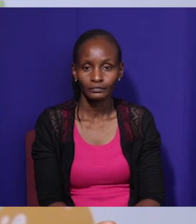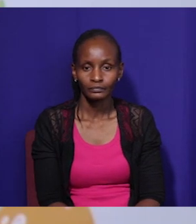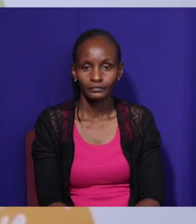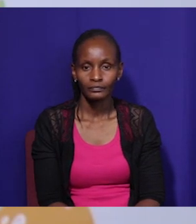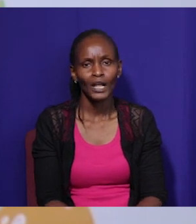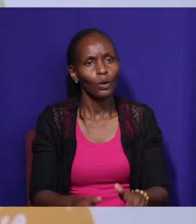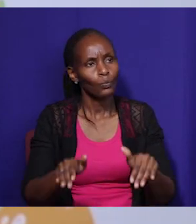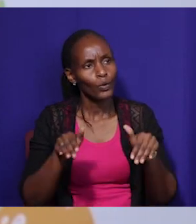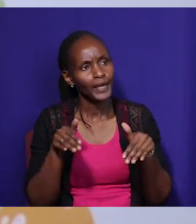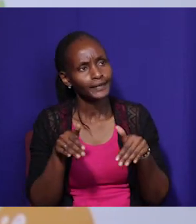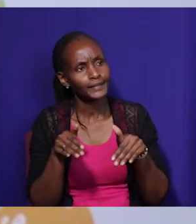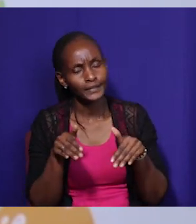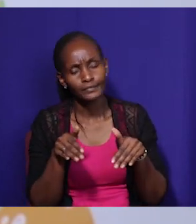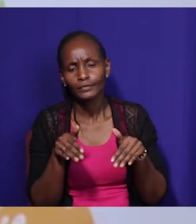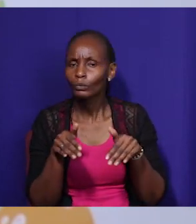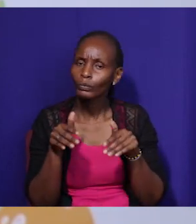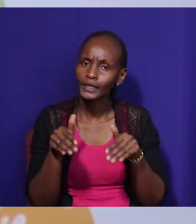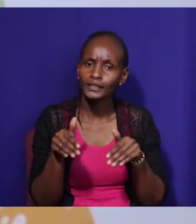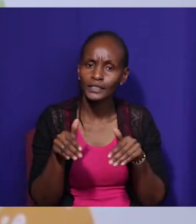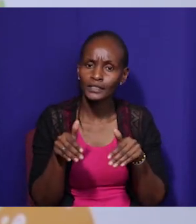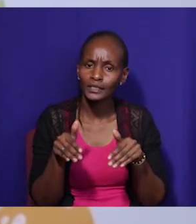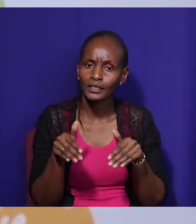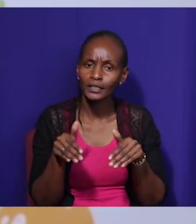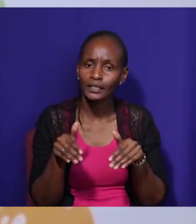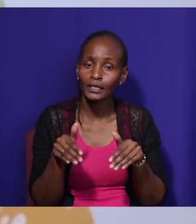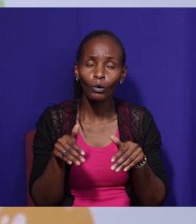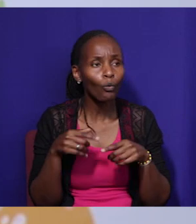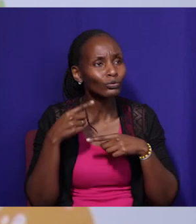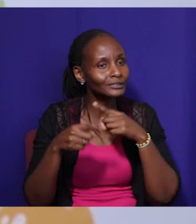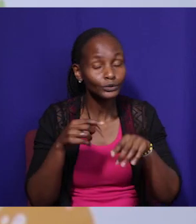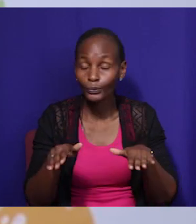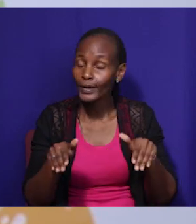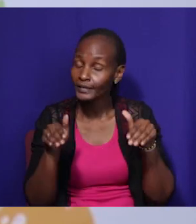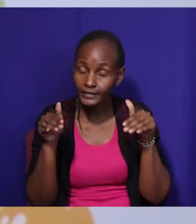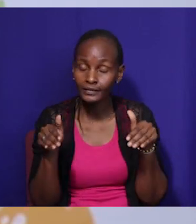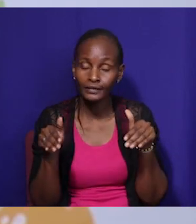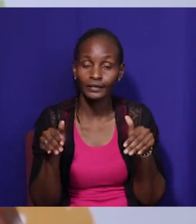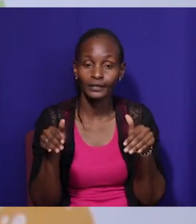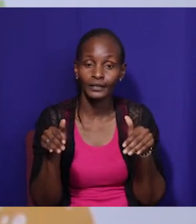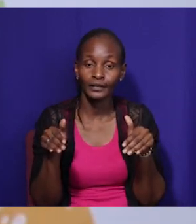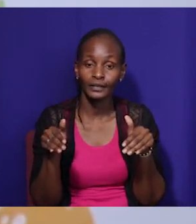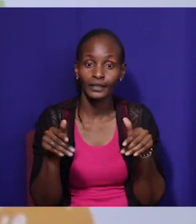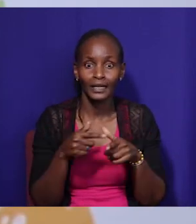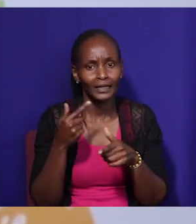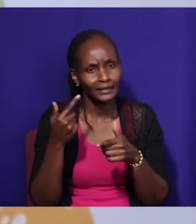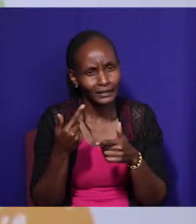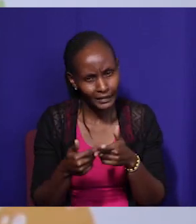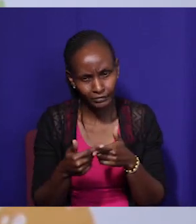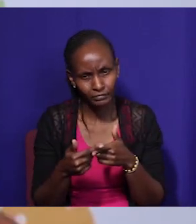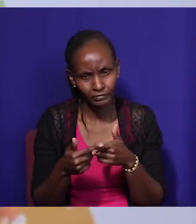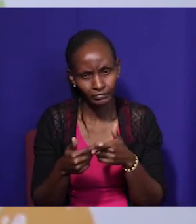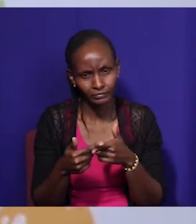They wait a little more and keep waiting a little more. And then at some